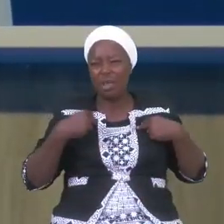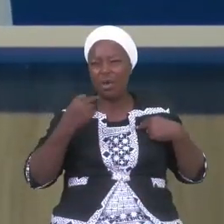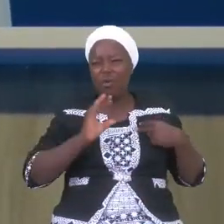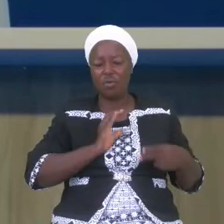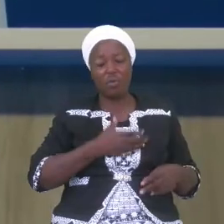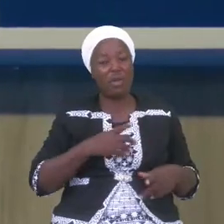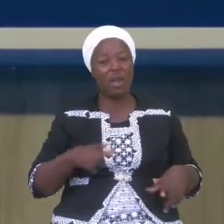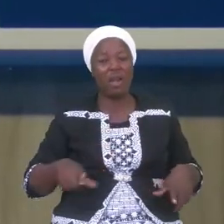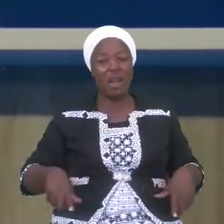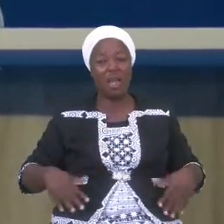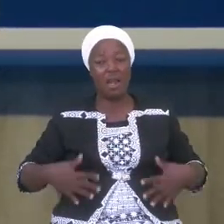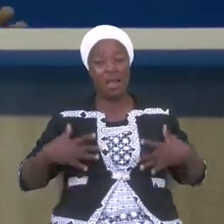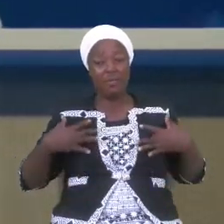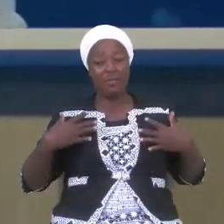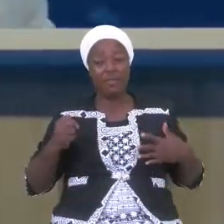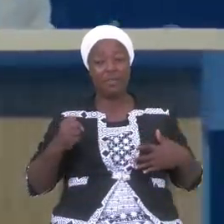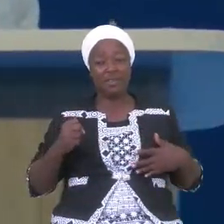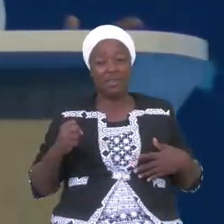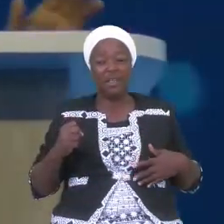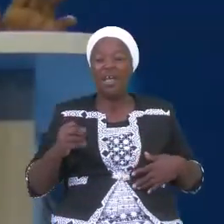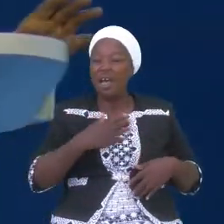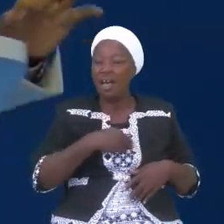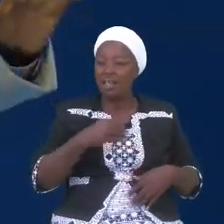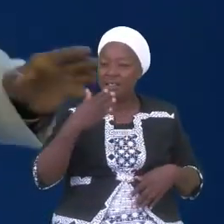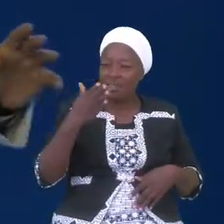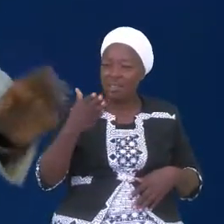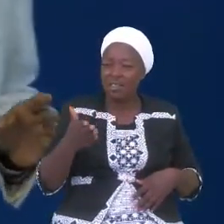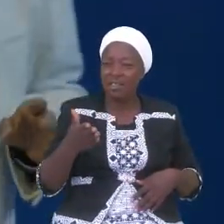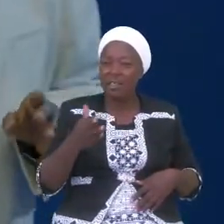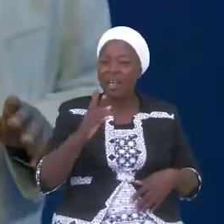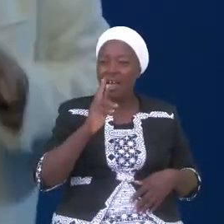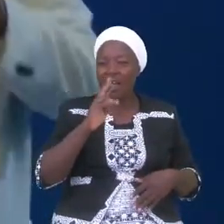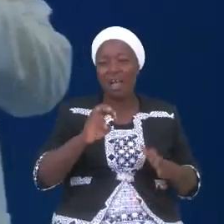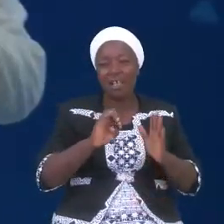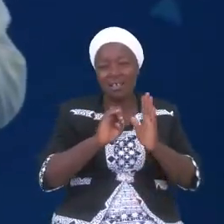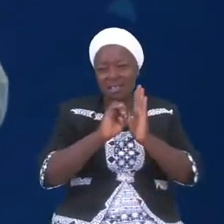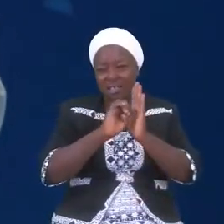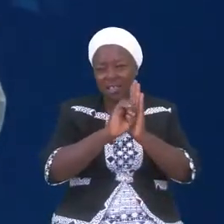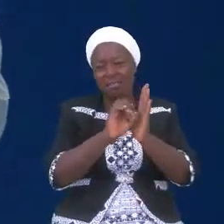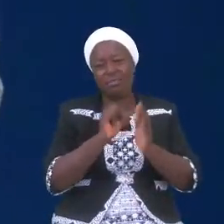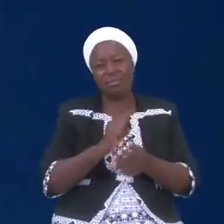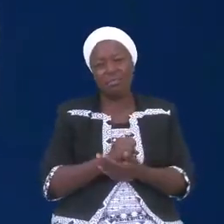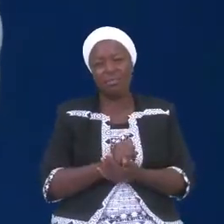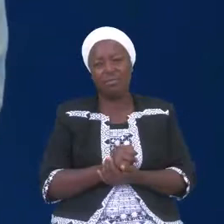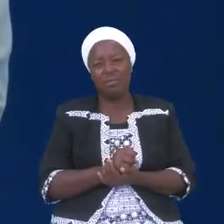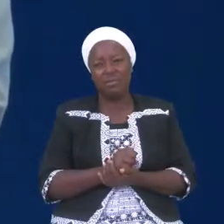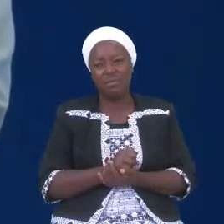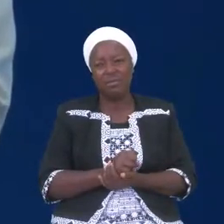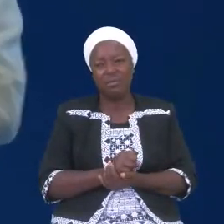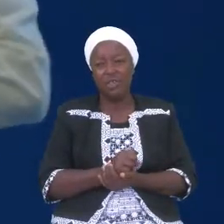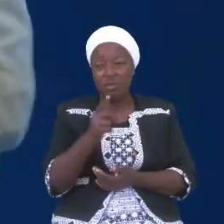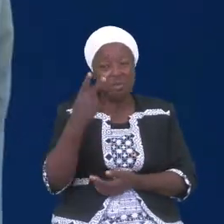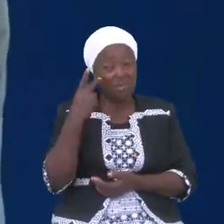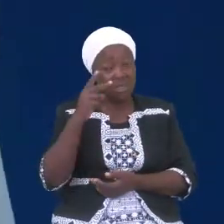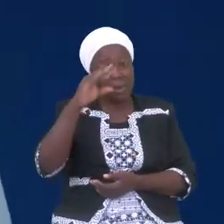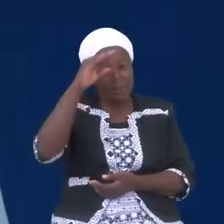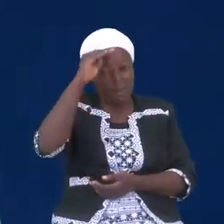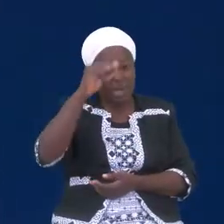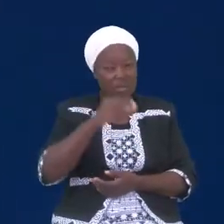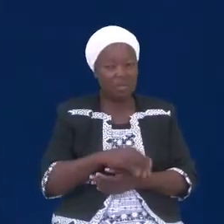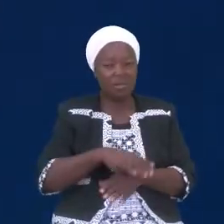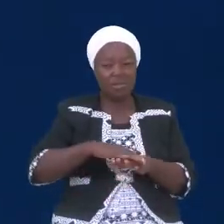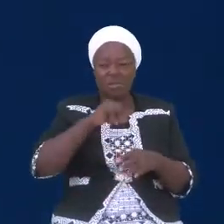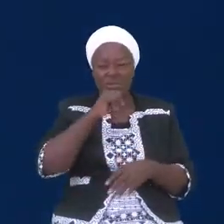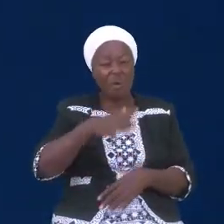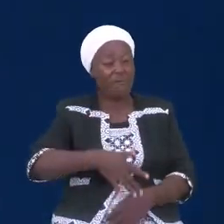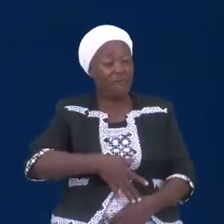lives, and their emulations. You see, man does not